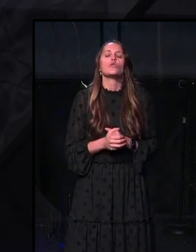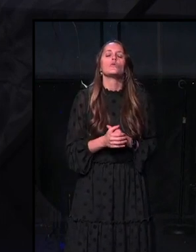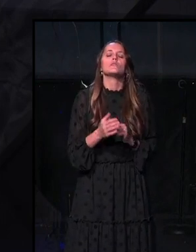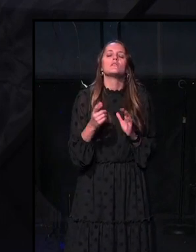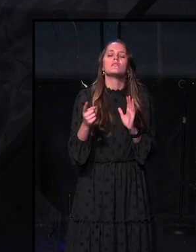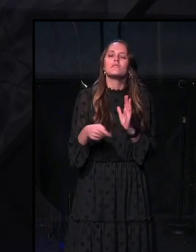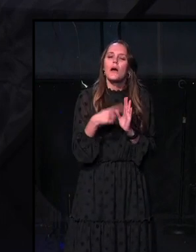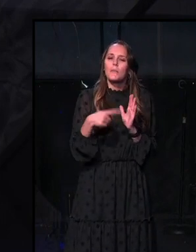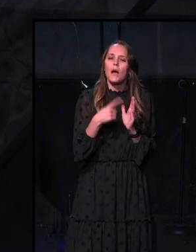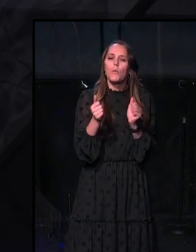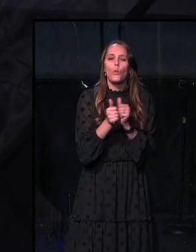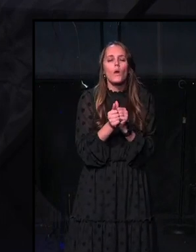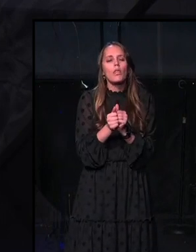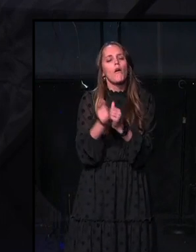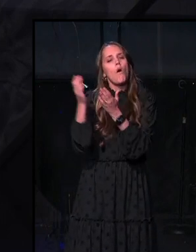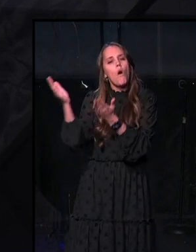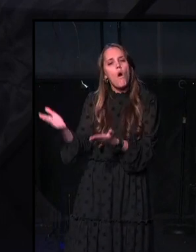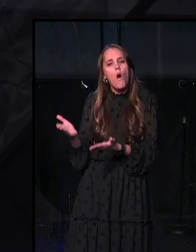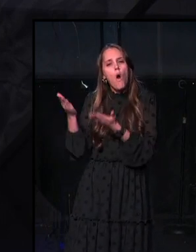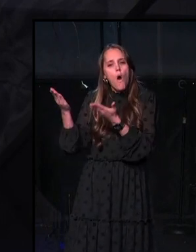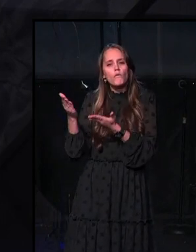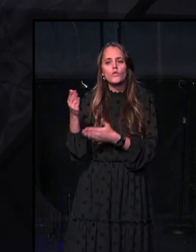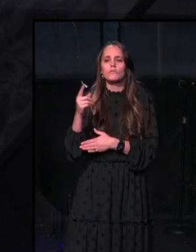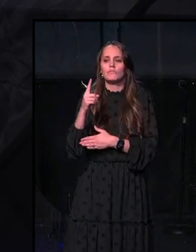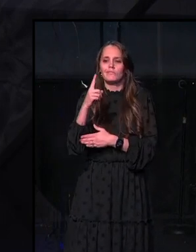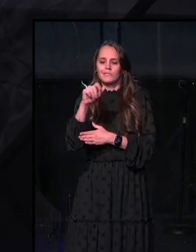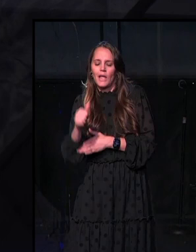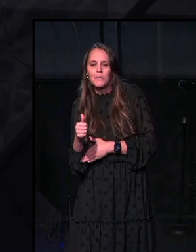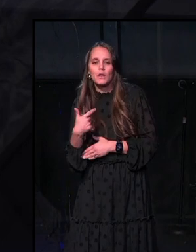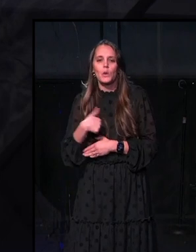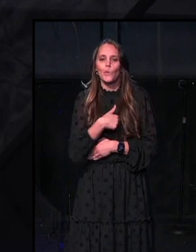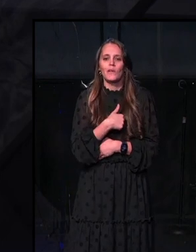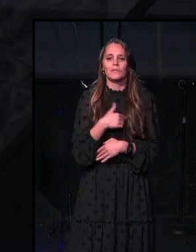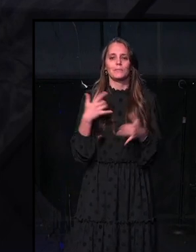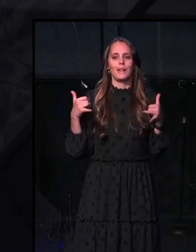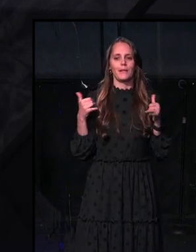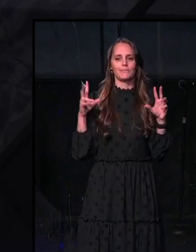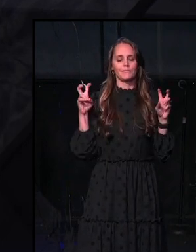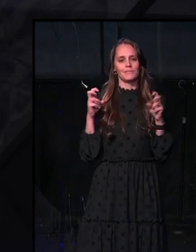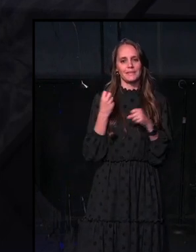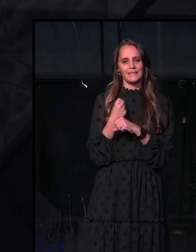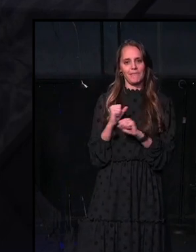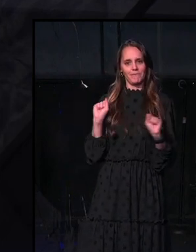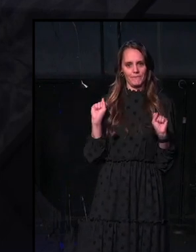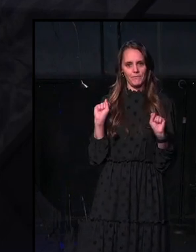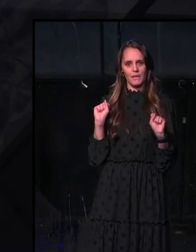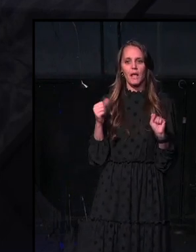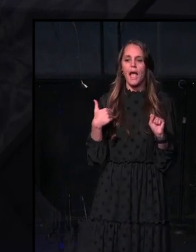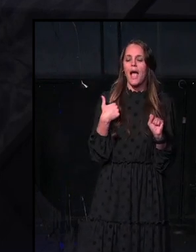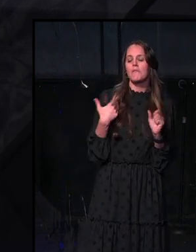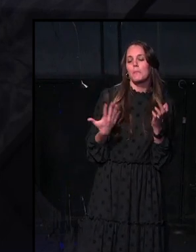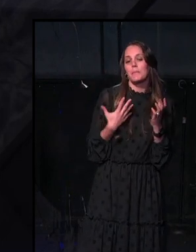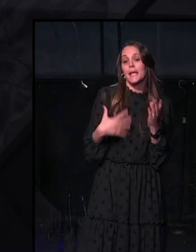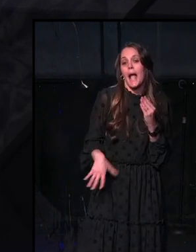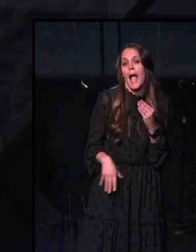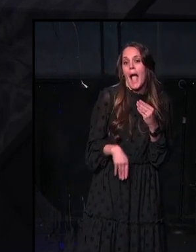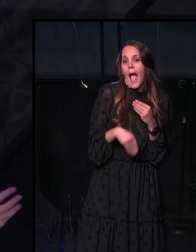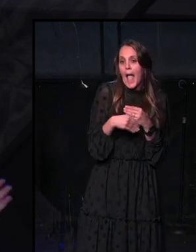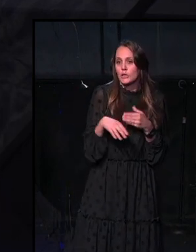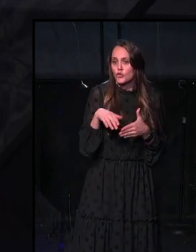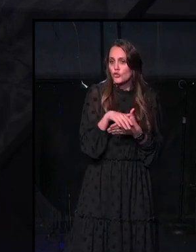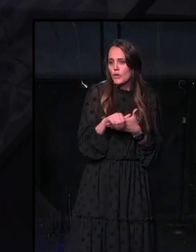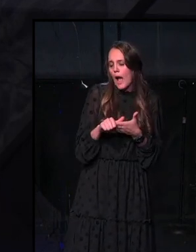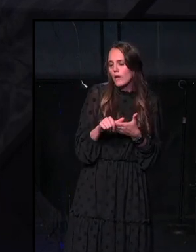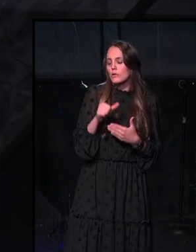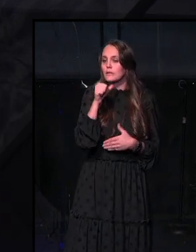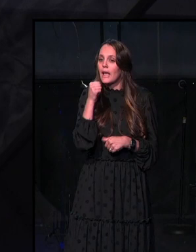offering, with tithes, we play it safe a little bit. You know, we have an extra dollar in our pocket that we're not